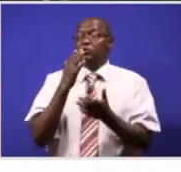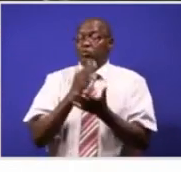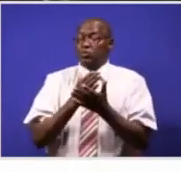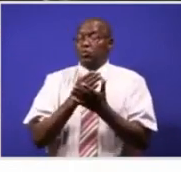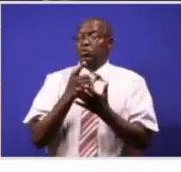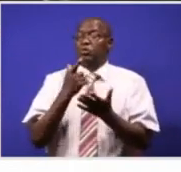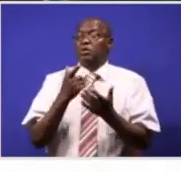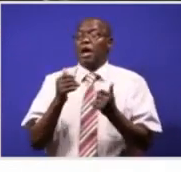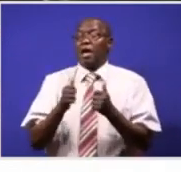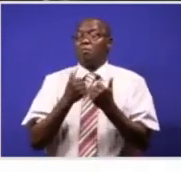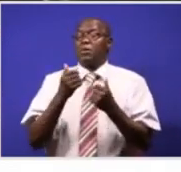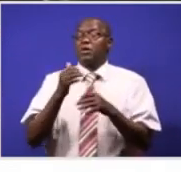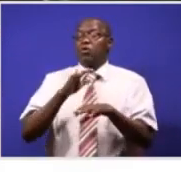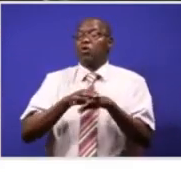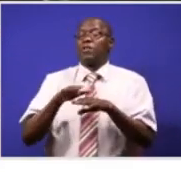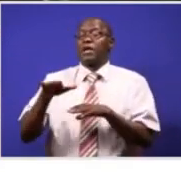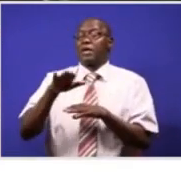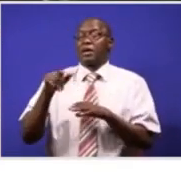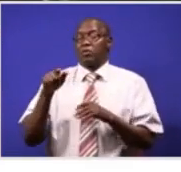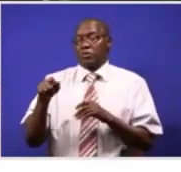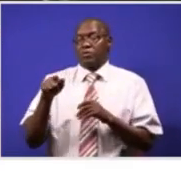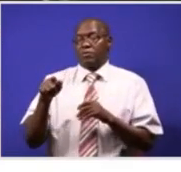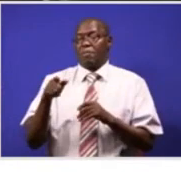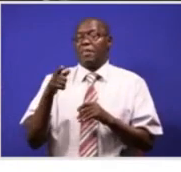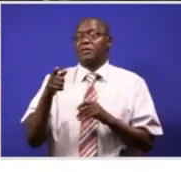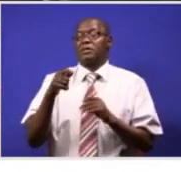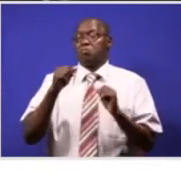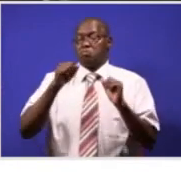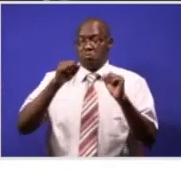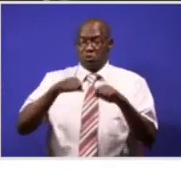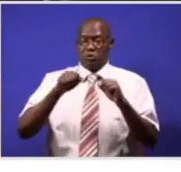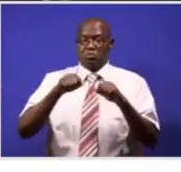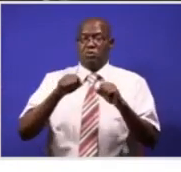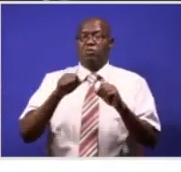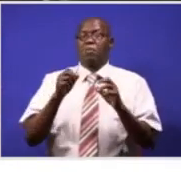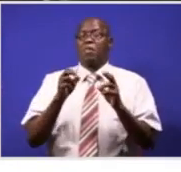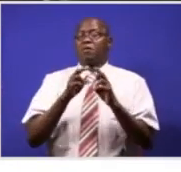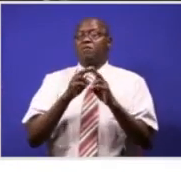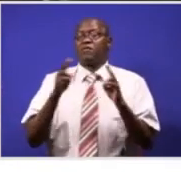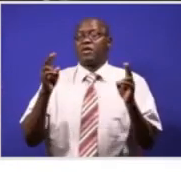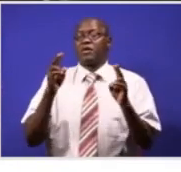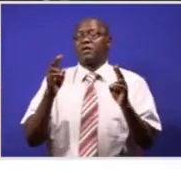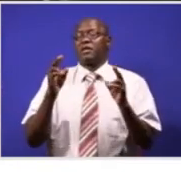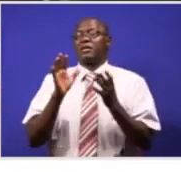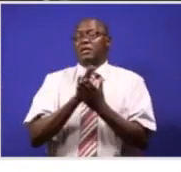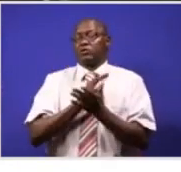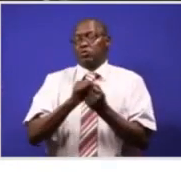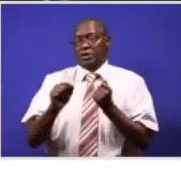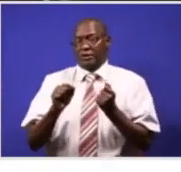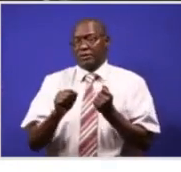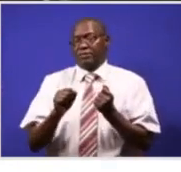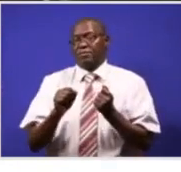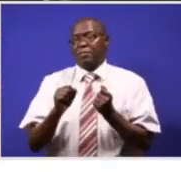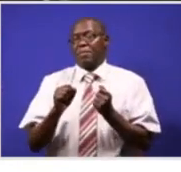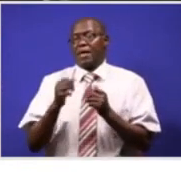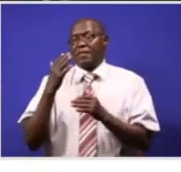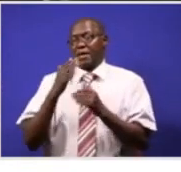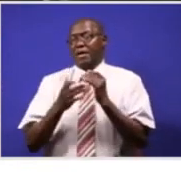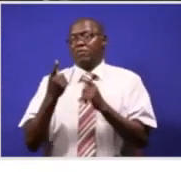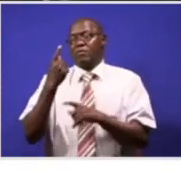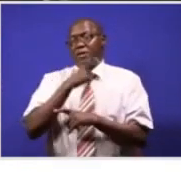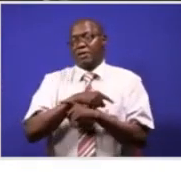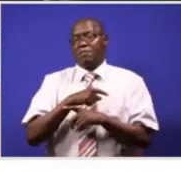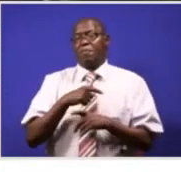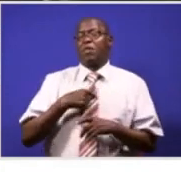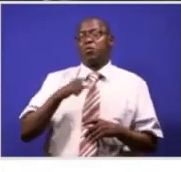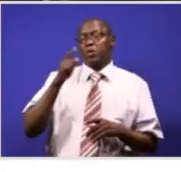happening on the ground, is probably very, very destructive at the end of the day. So